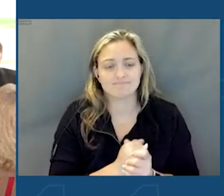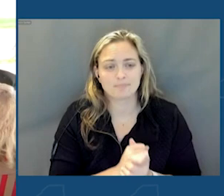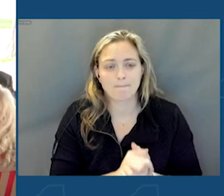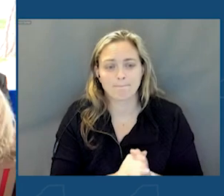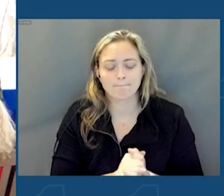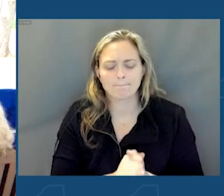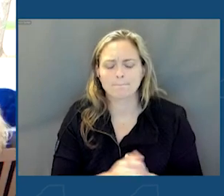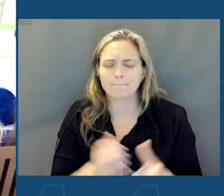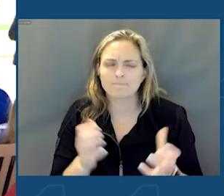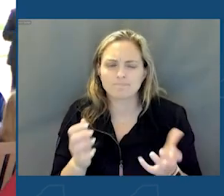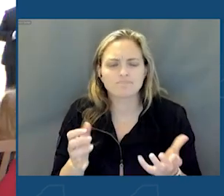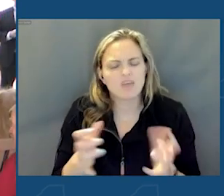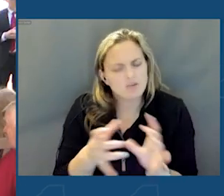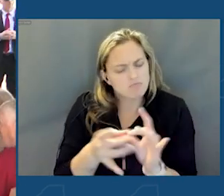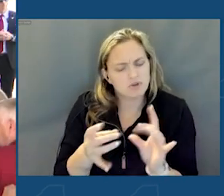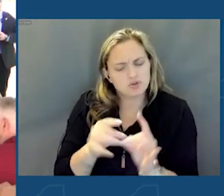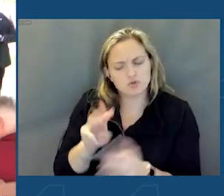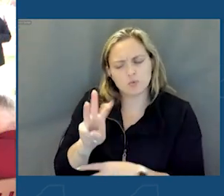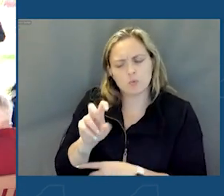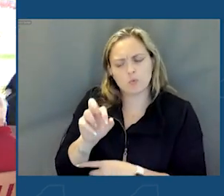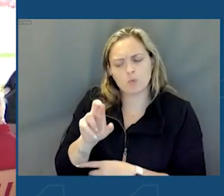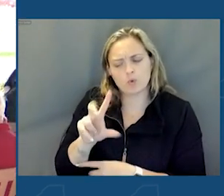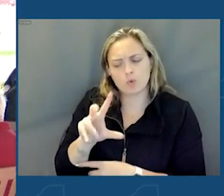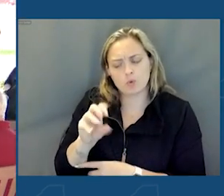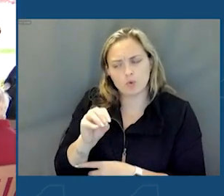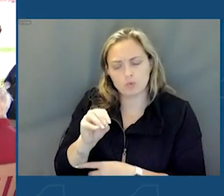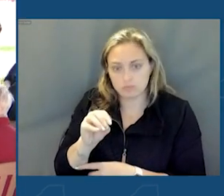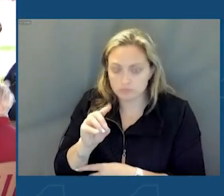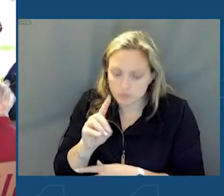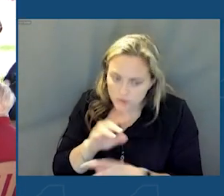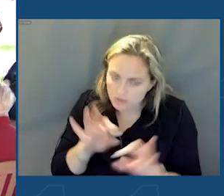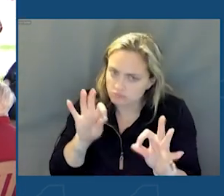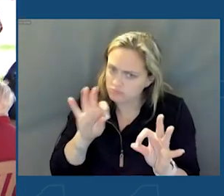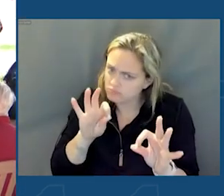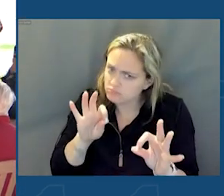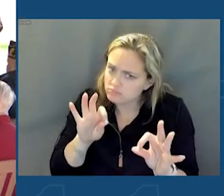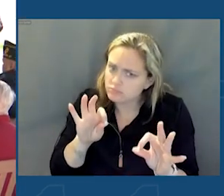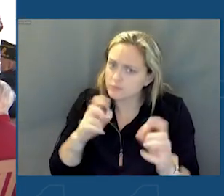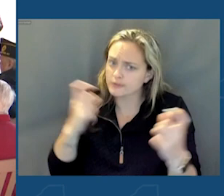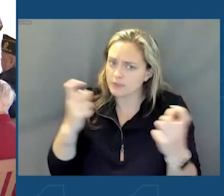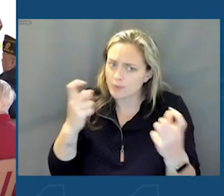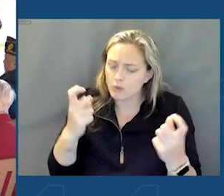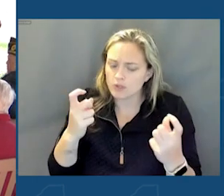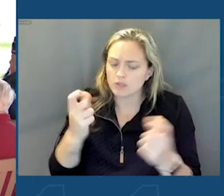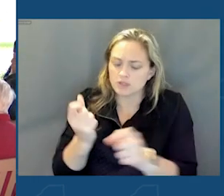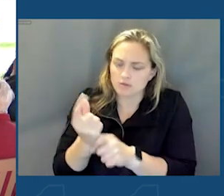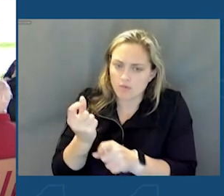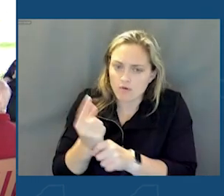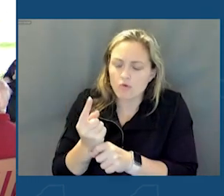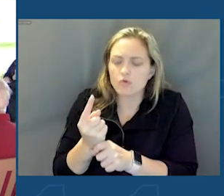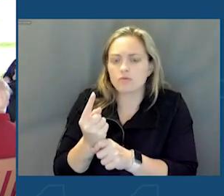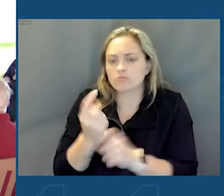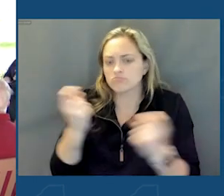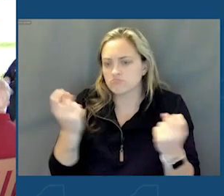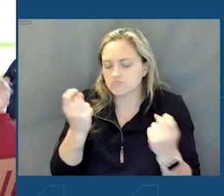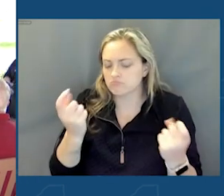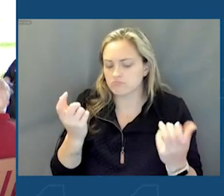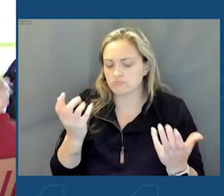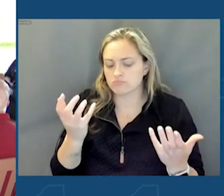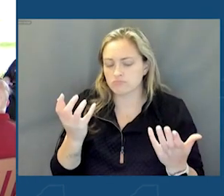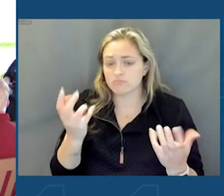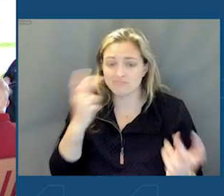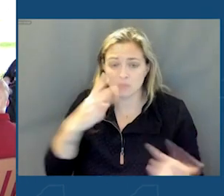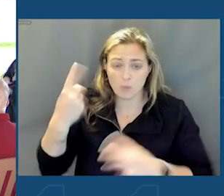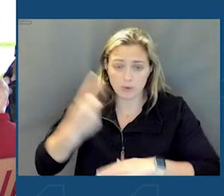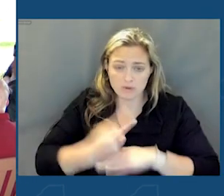Many mentioned Waterloo. It's very fitting we're celebrating this inaugural ceremony, Memorial